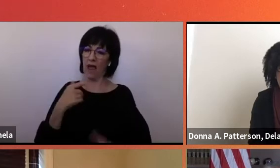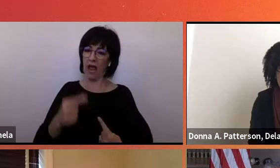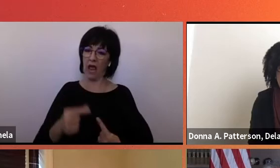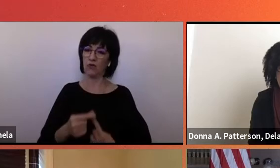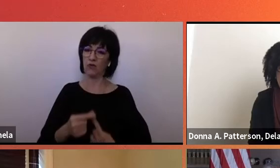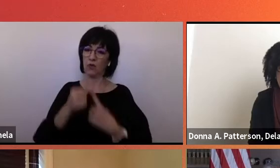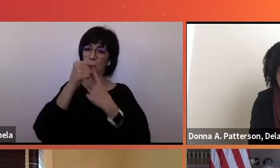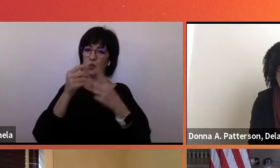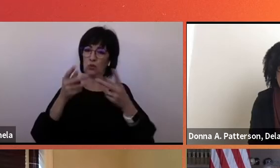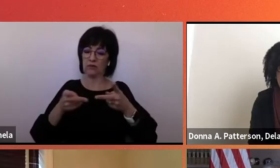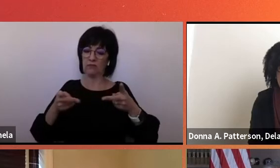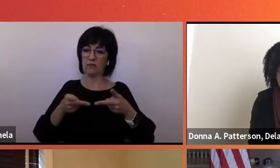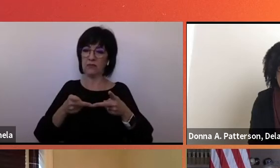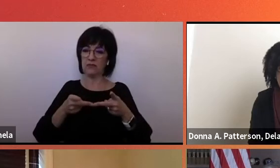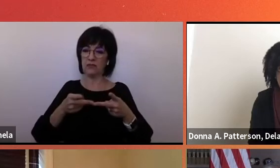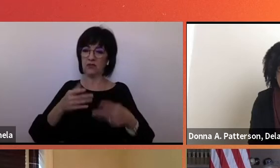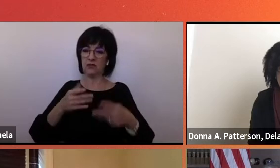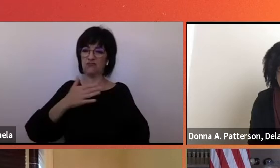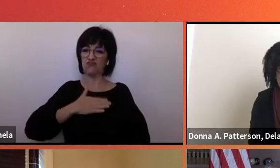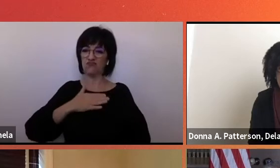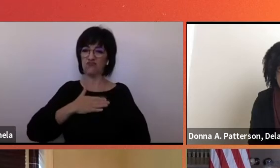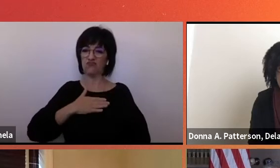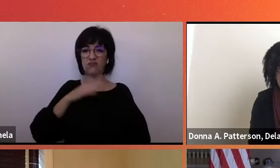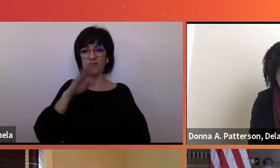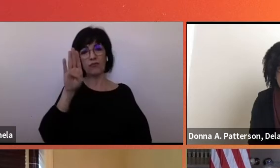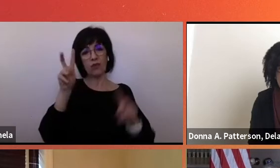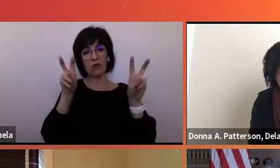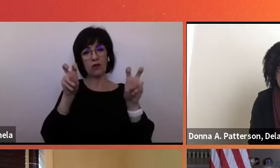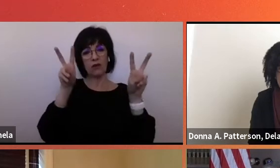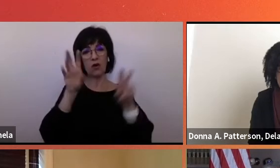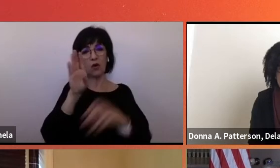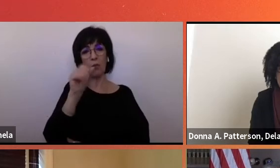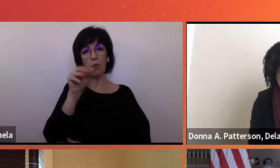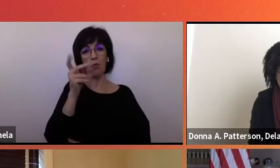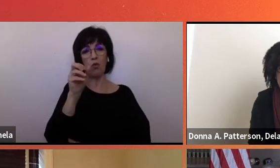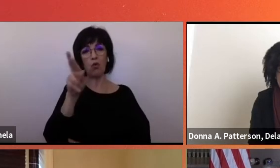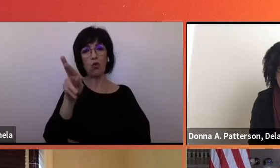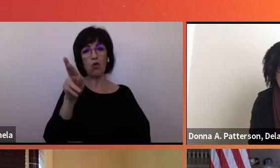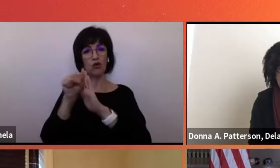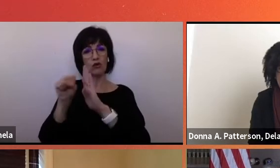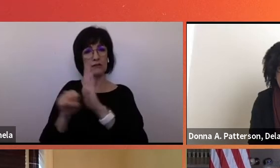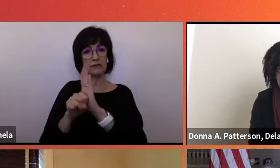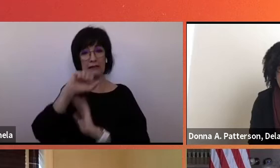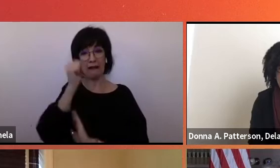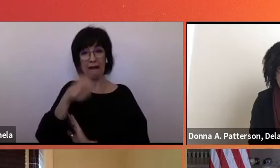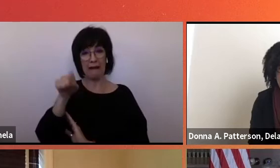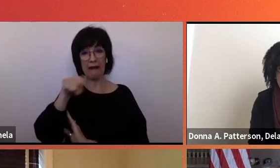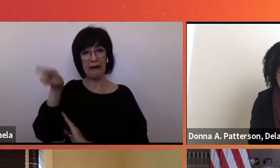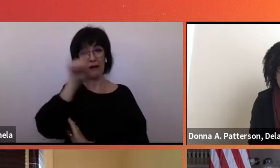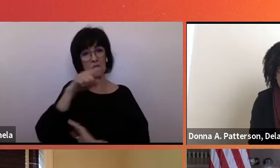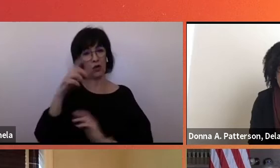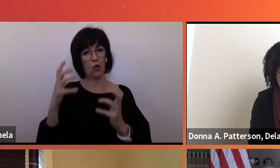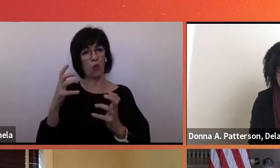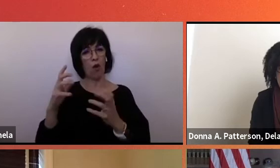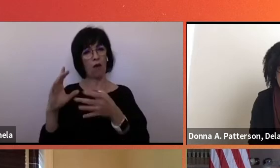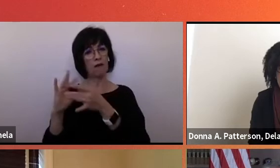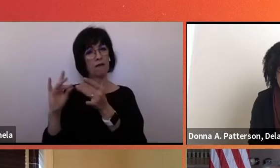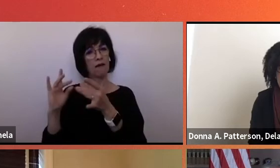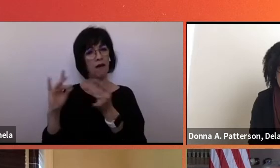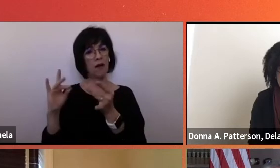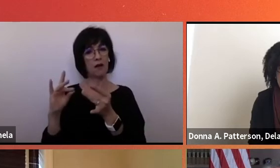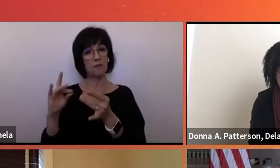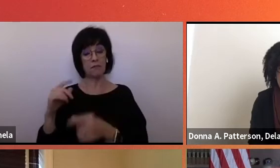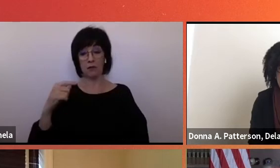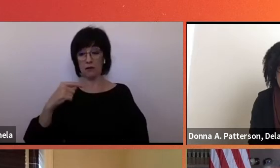state. And I just wonder if any of you want to comment on that. We were a state that was a slave